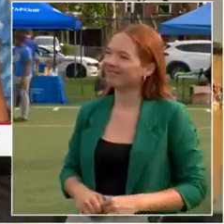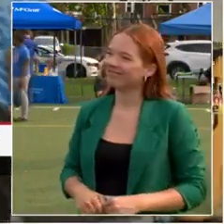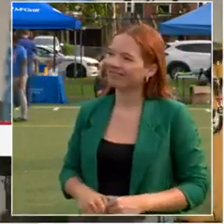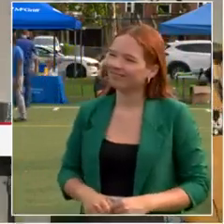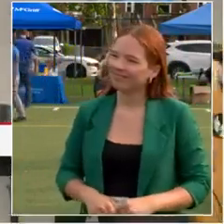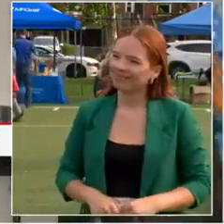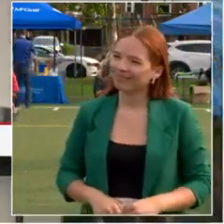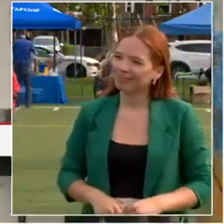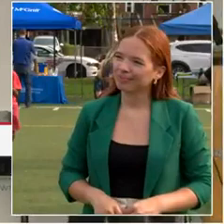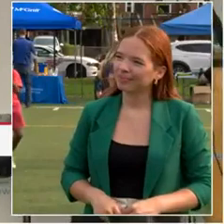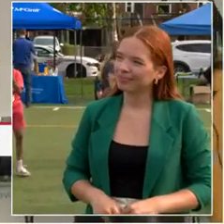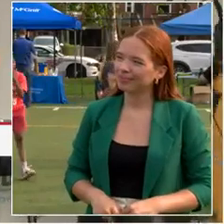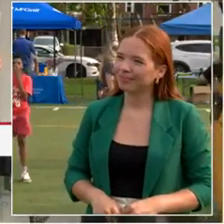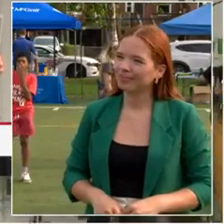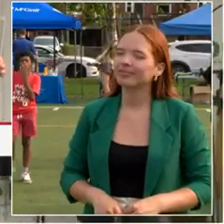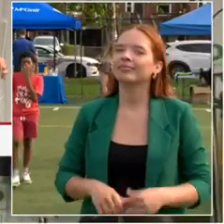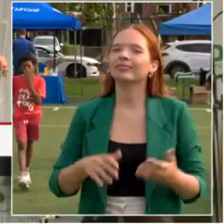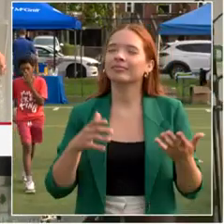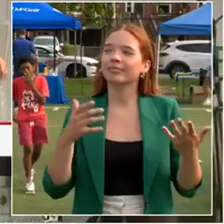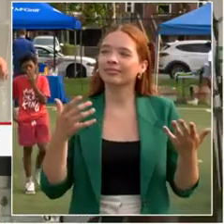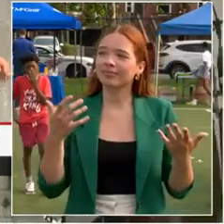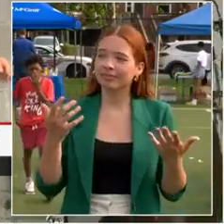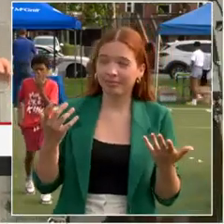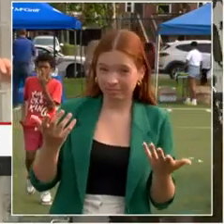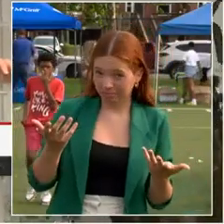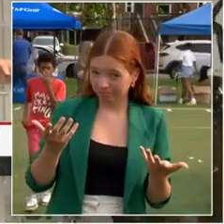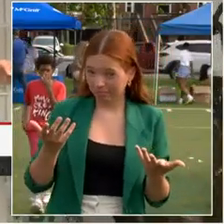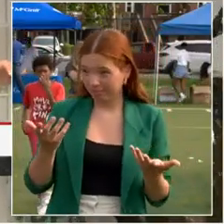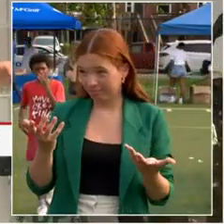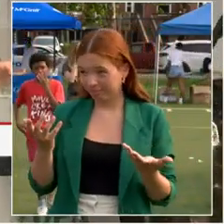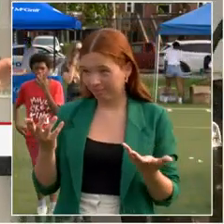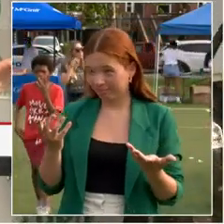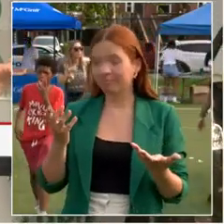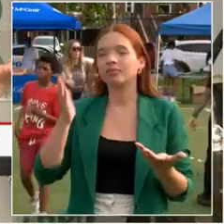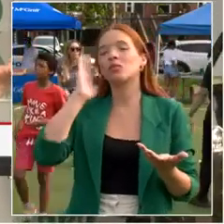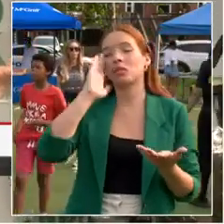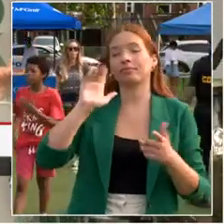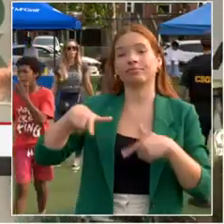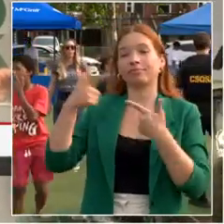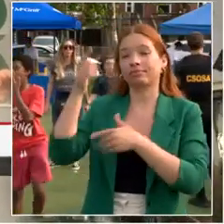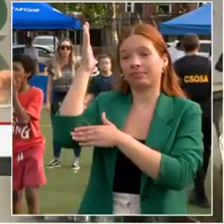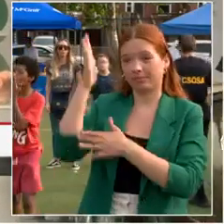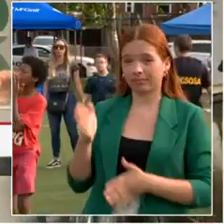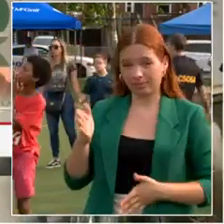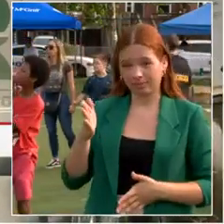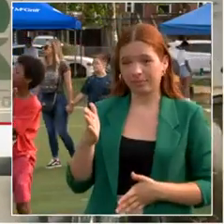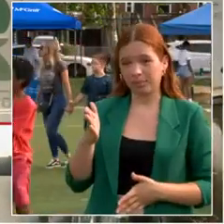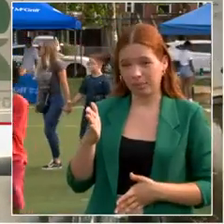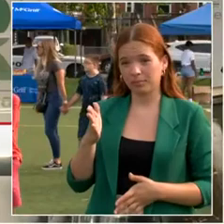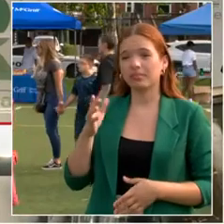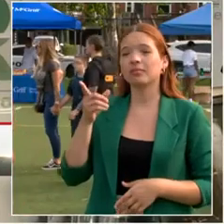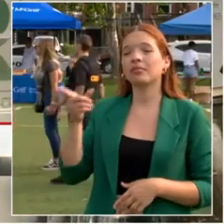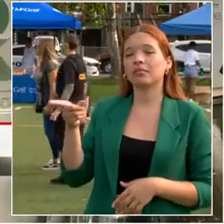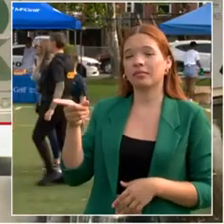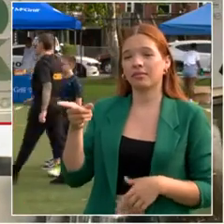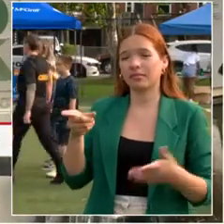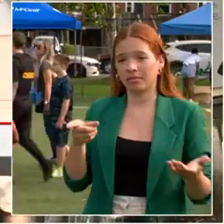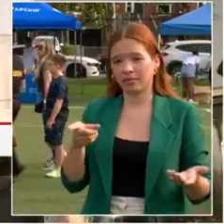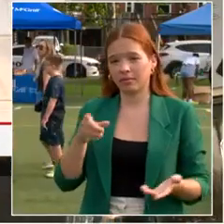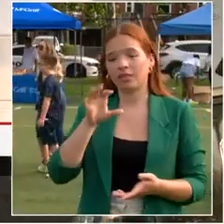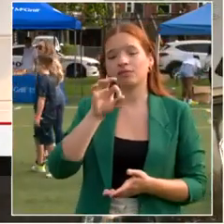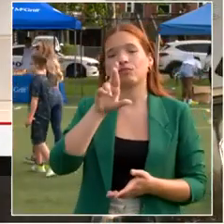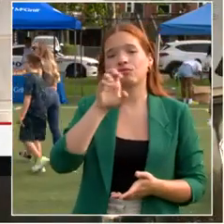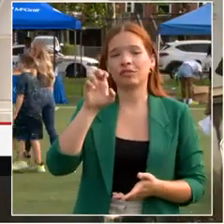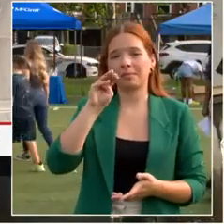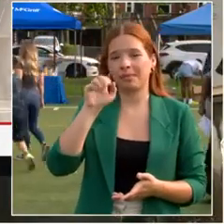Up next, a great partner from Parks and Recreation, the director, Thenie Freeman.